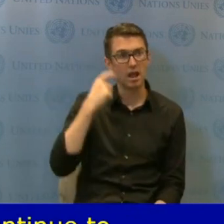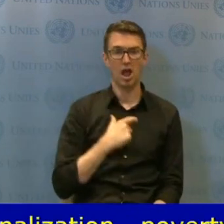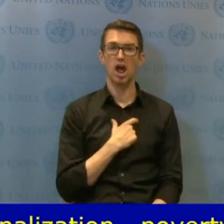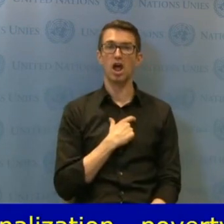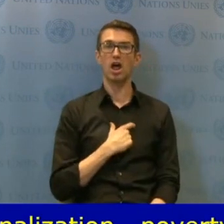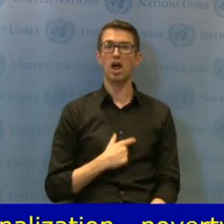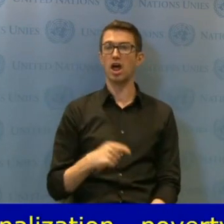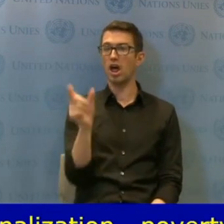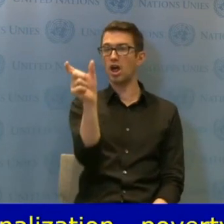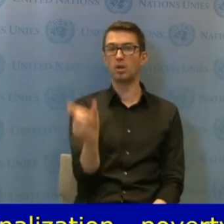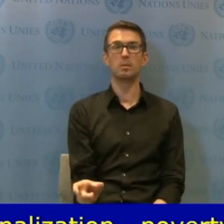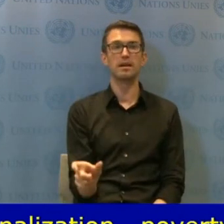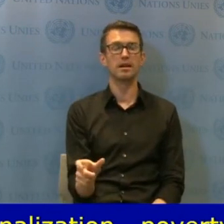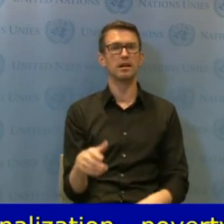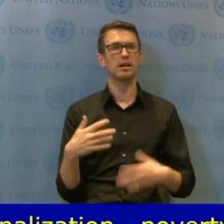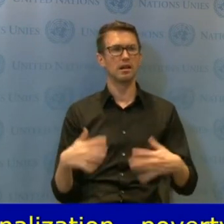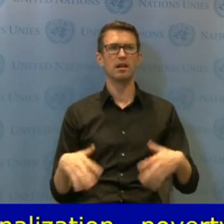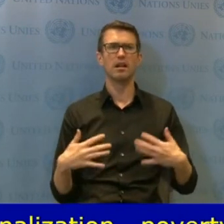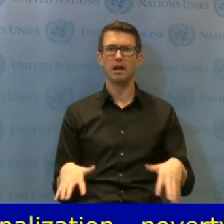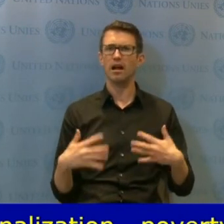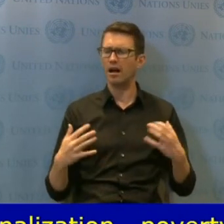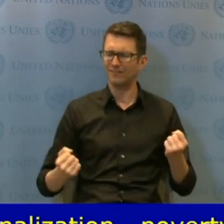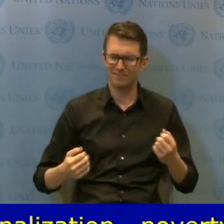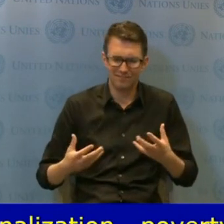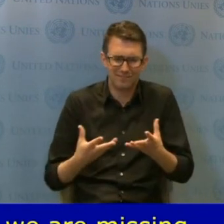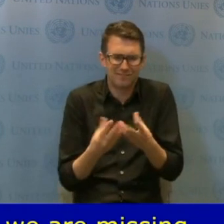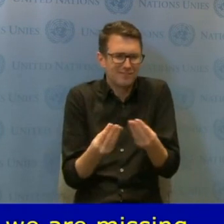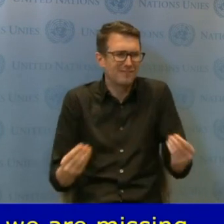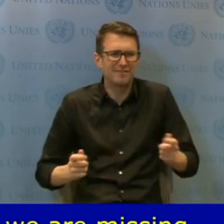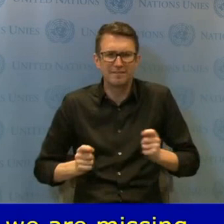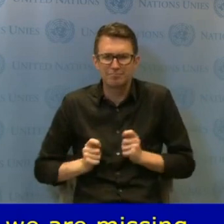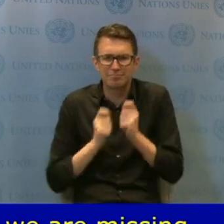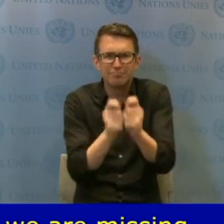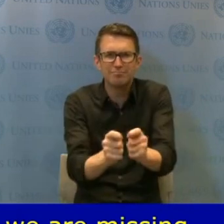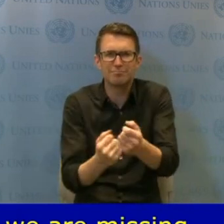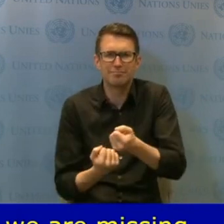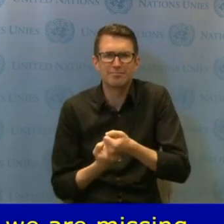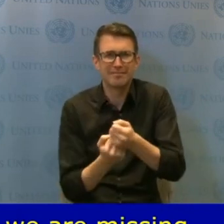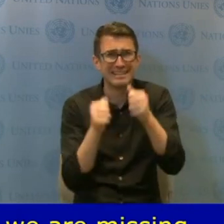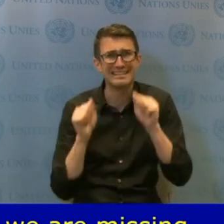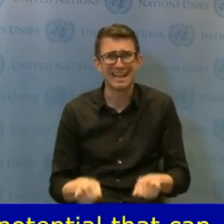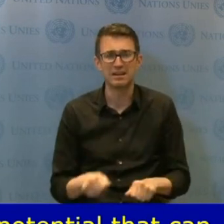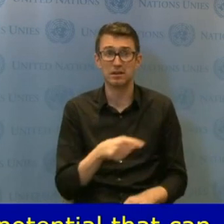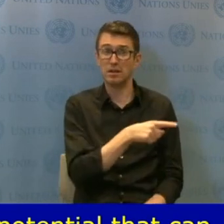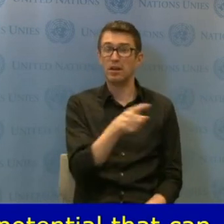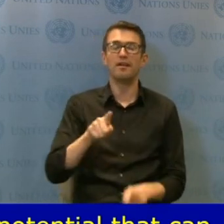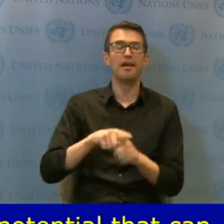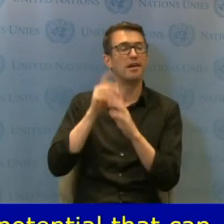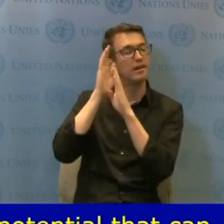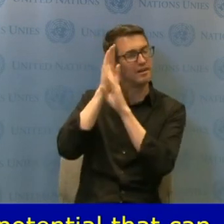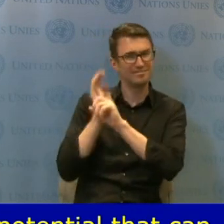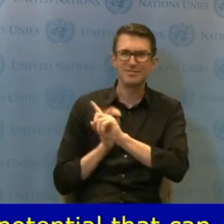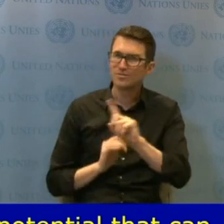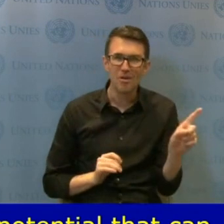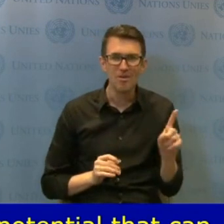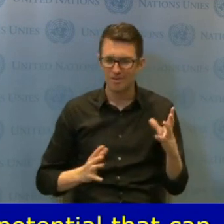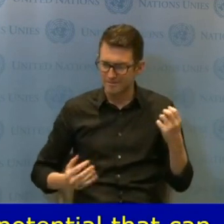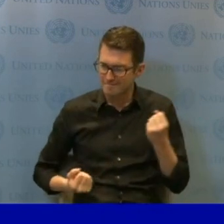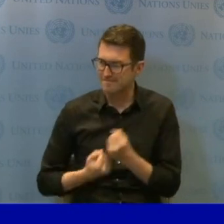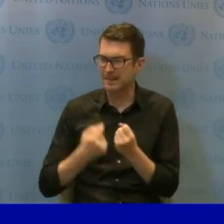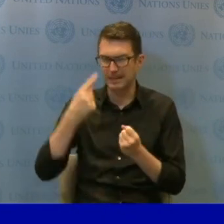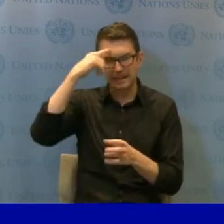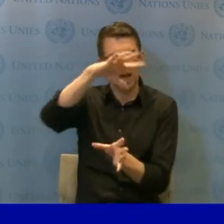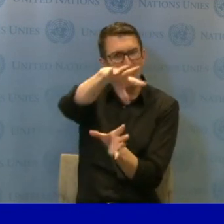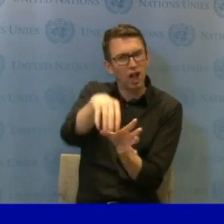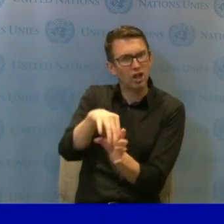forward. So what I would like to encourage each of us to do is, whether you're involved in conversations about climate